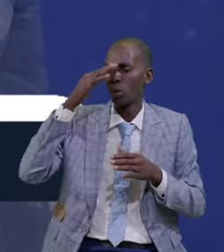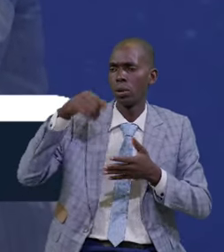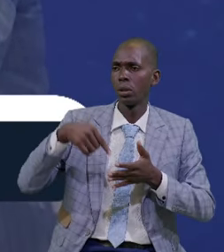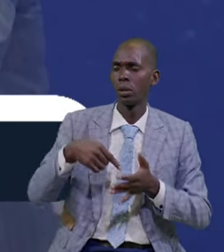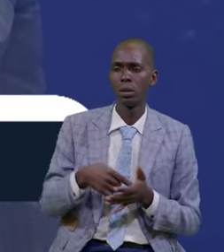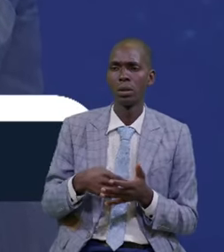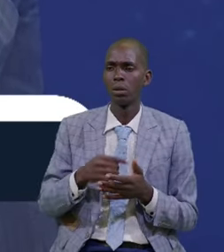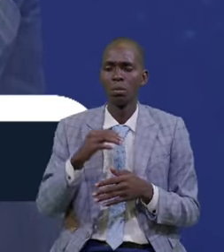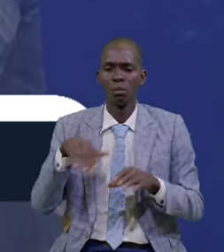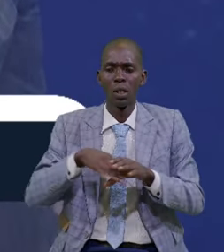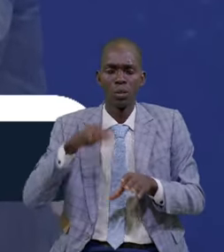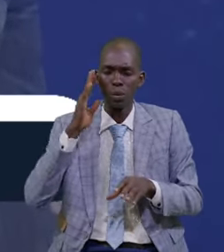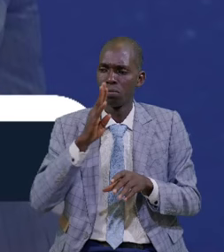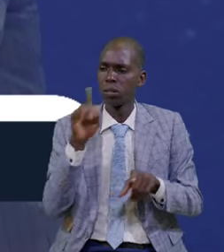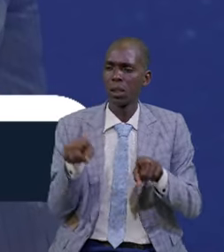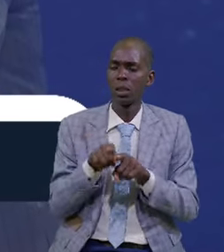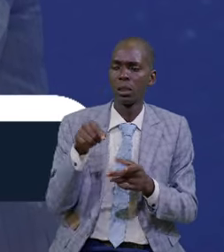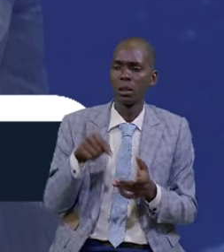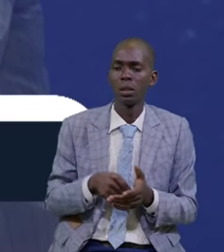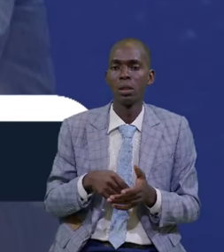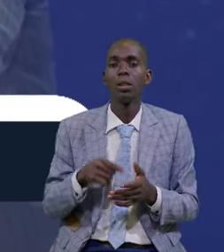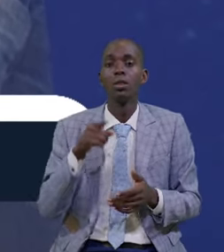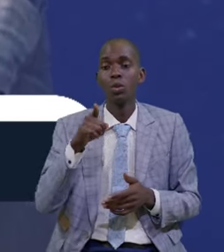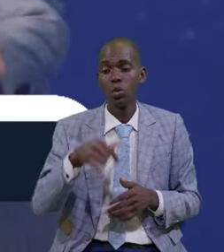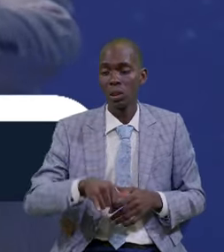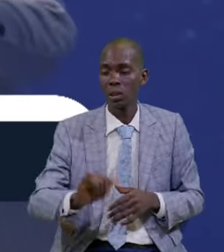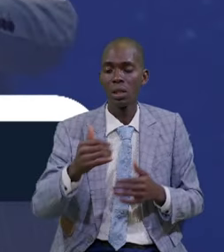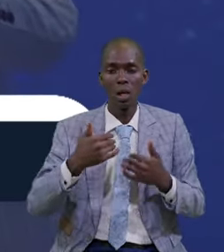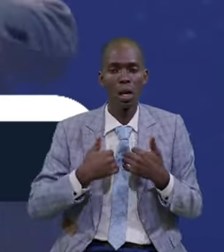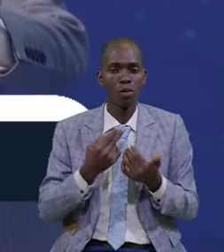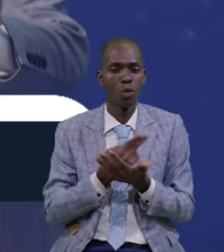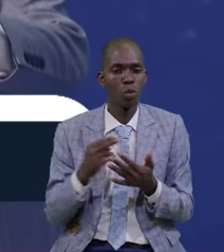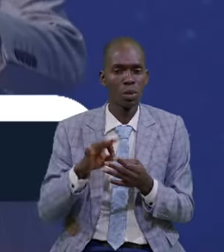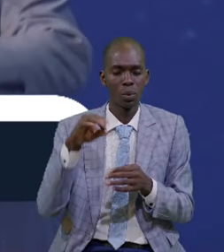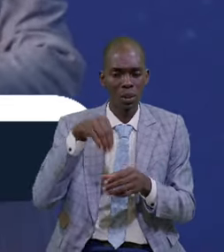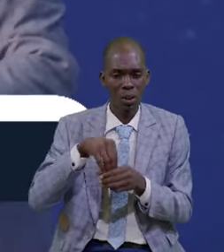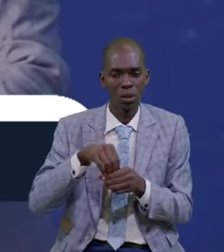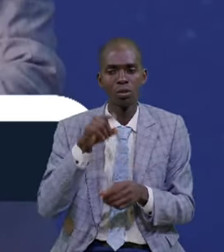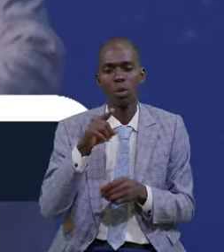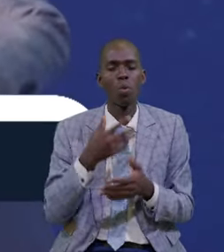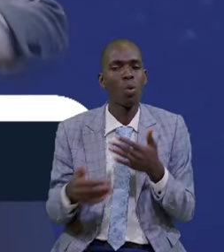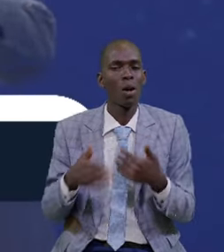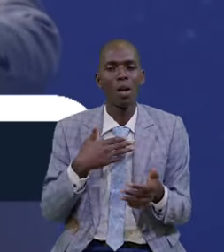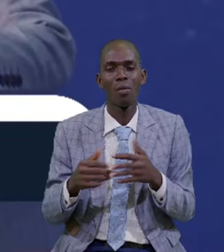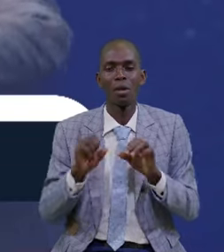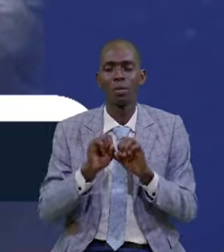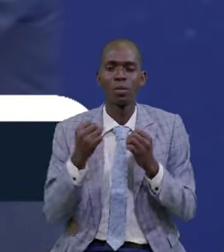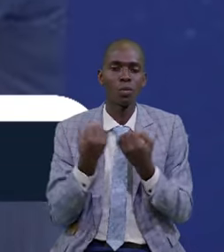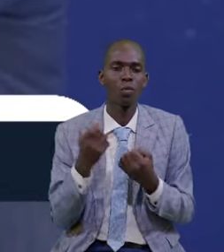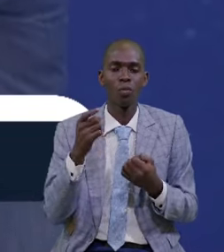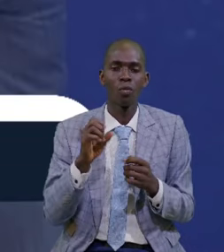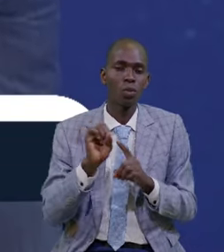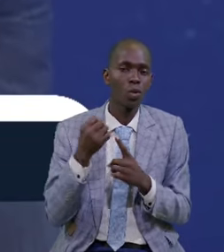comforter abiding with you forever. And whatever situation you find yourself, and